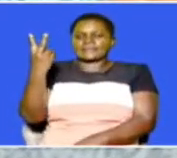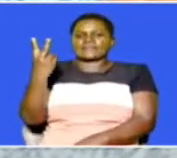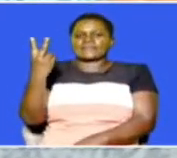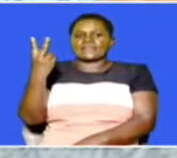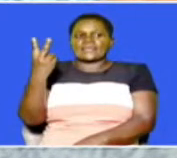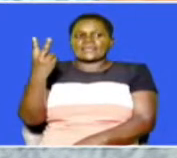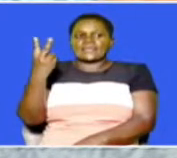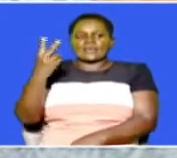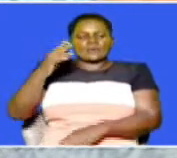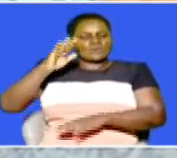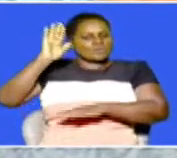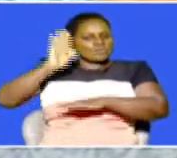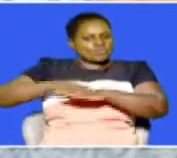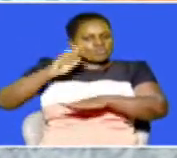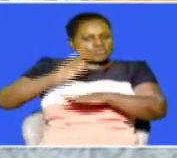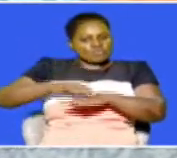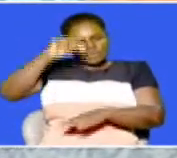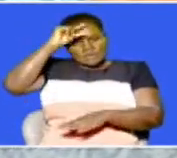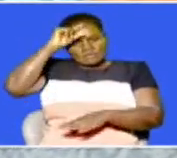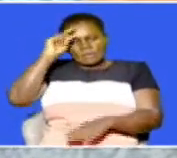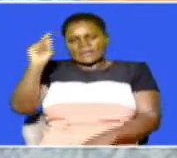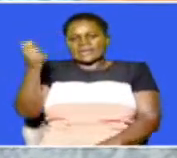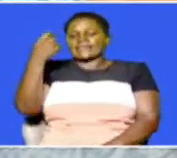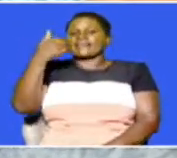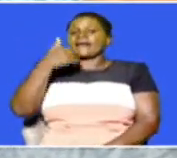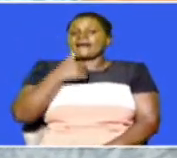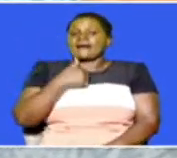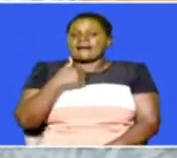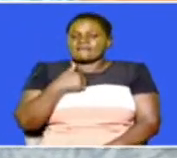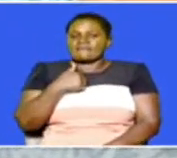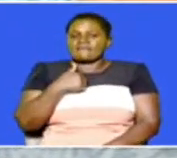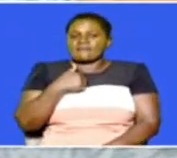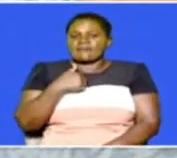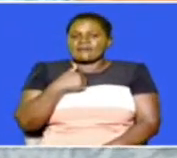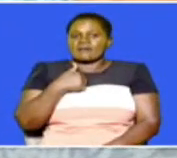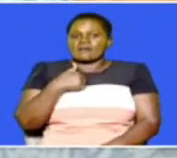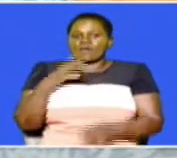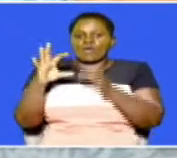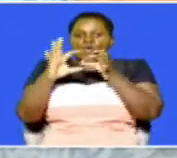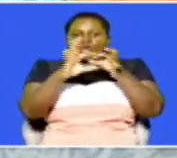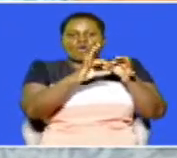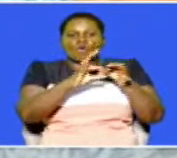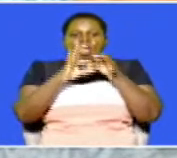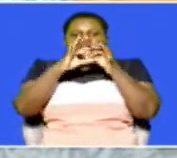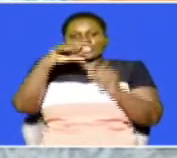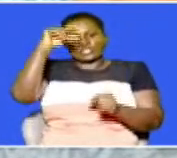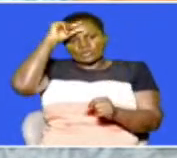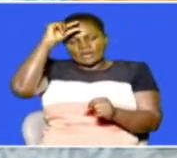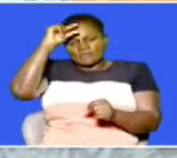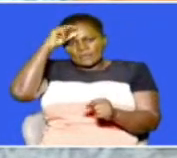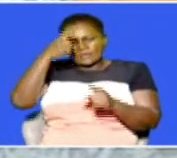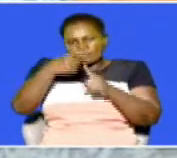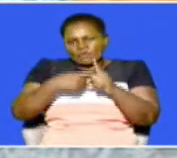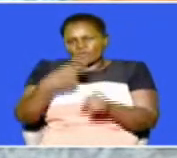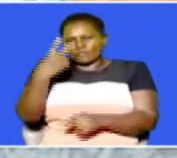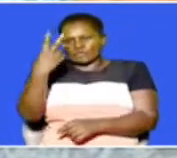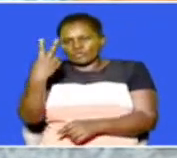the most effective government that Kenya has had has been the coalition government that ran